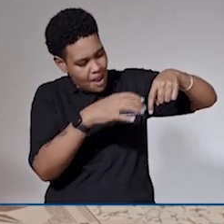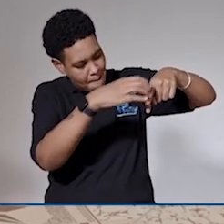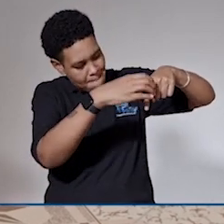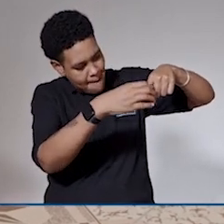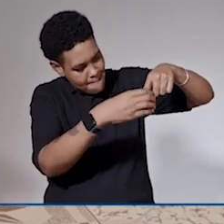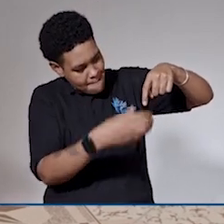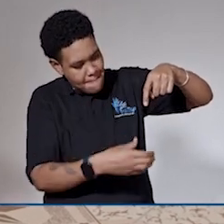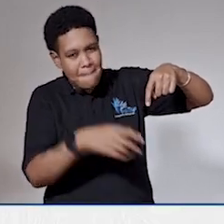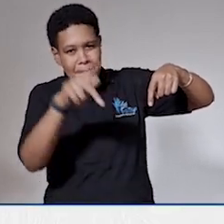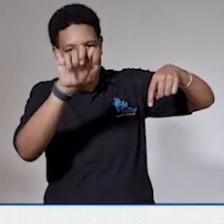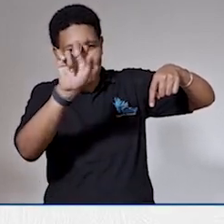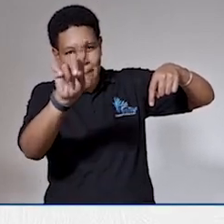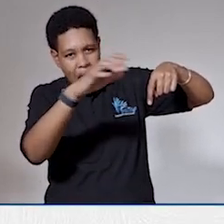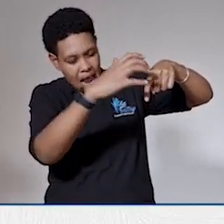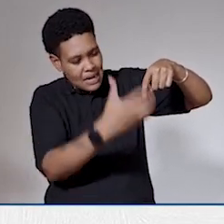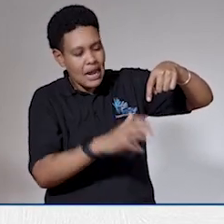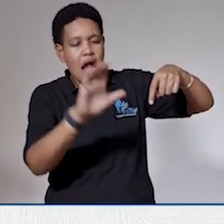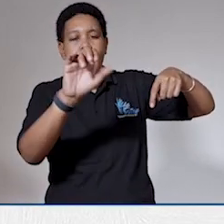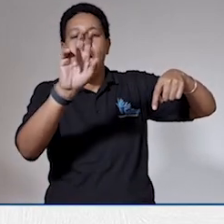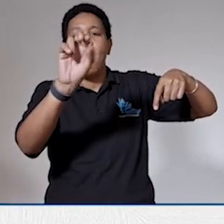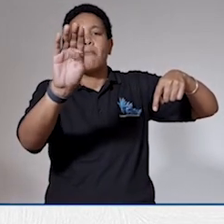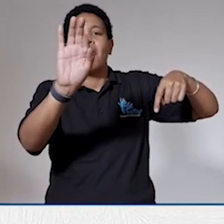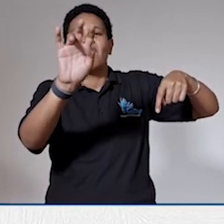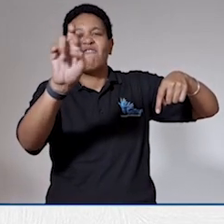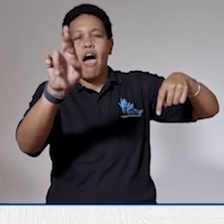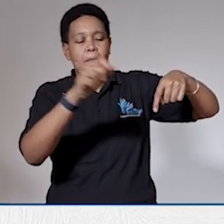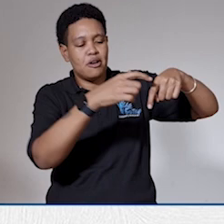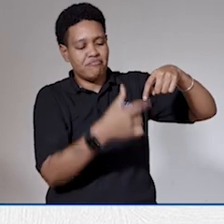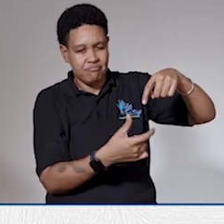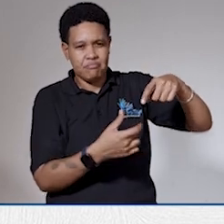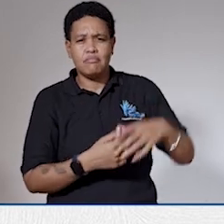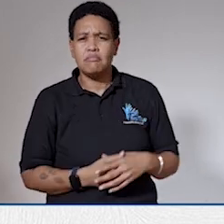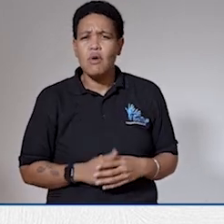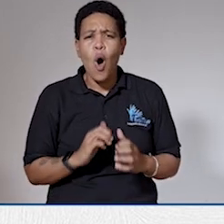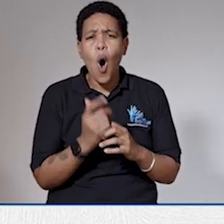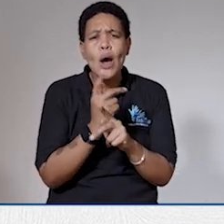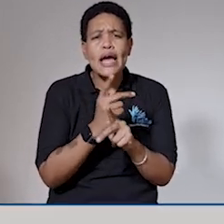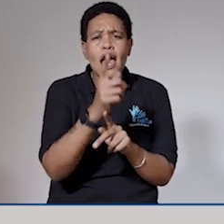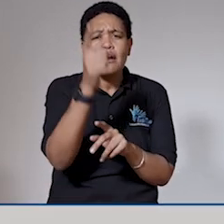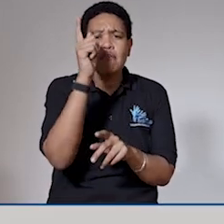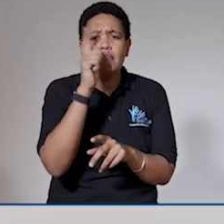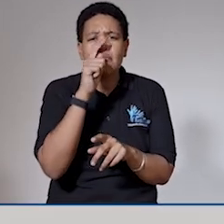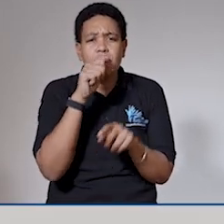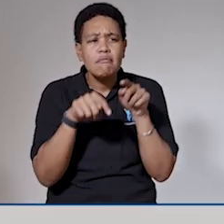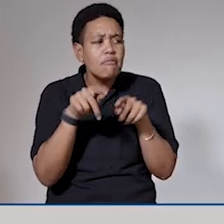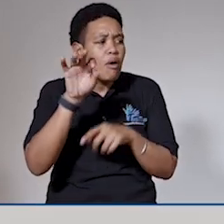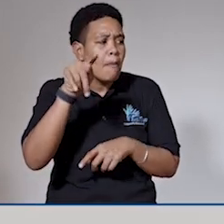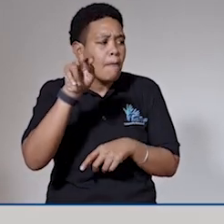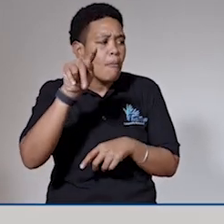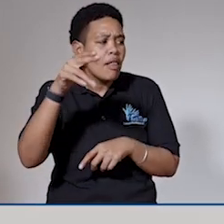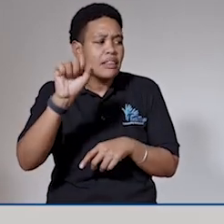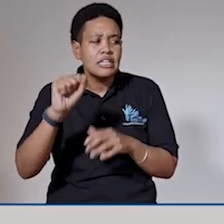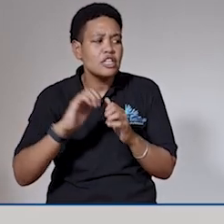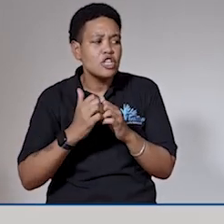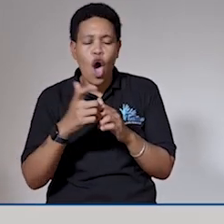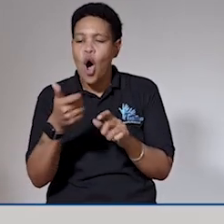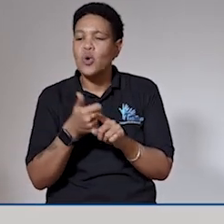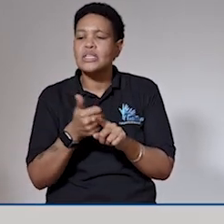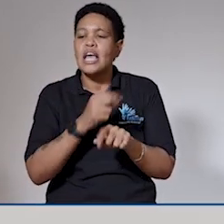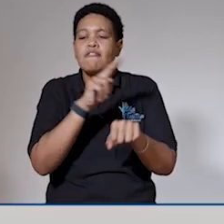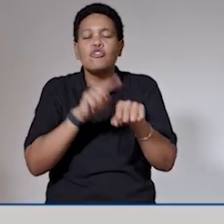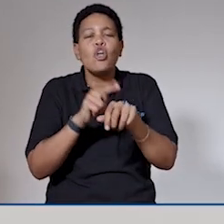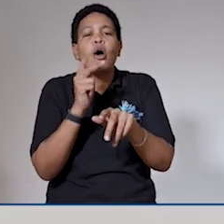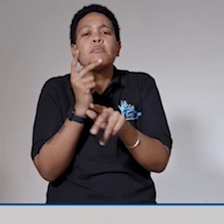carbon fiber shell. Tips to care for your prosthesis. Normal cleaning tips to take